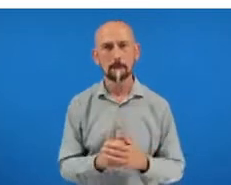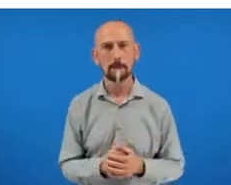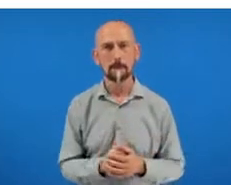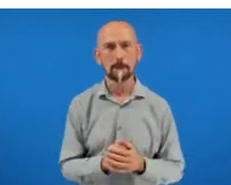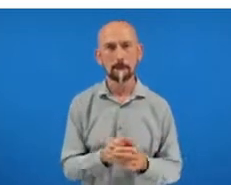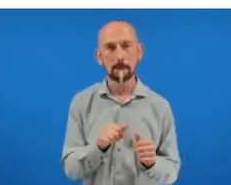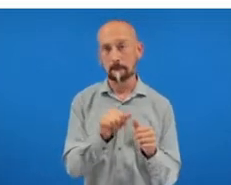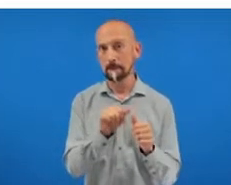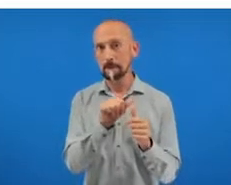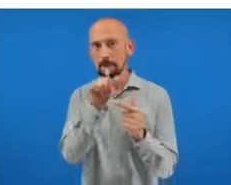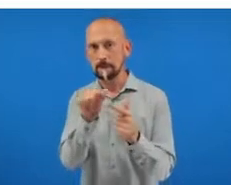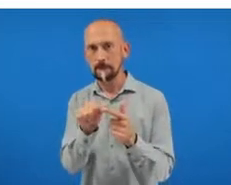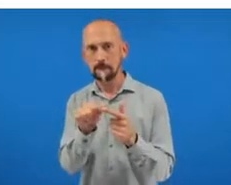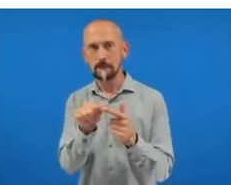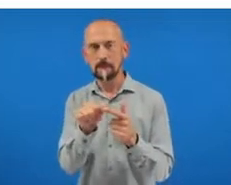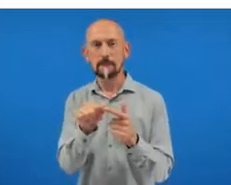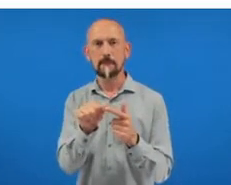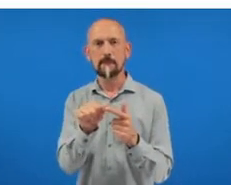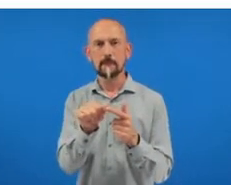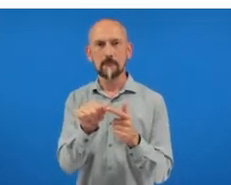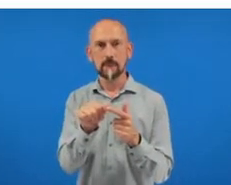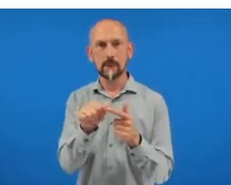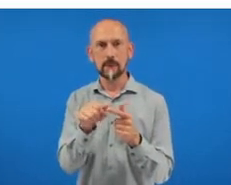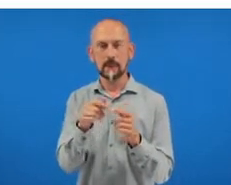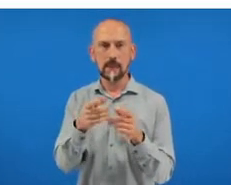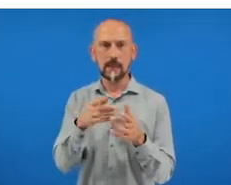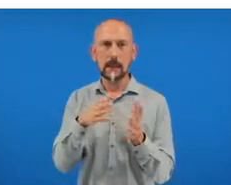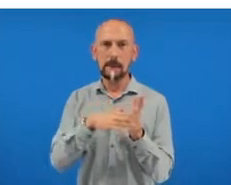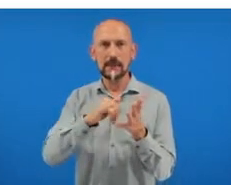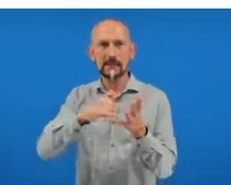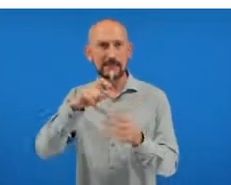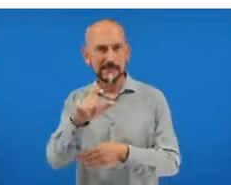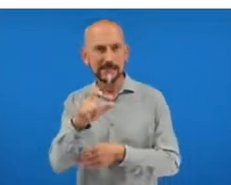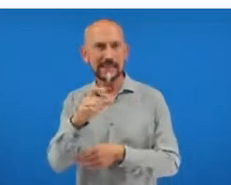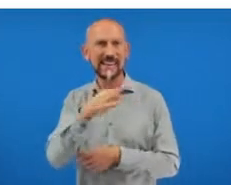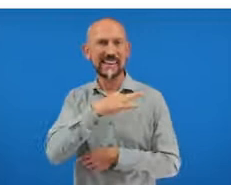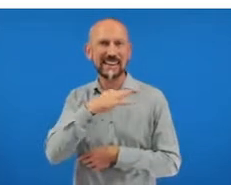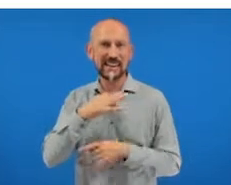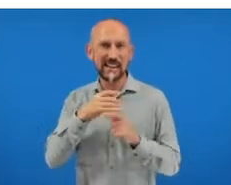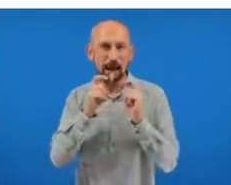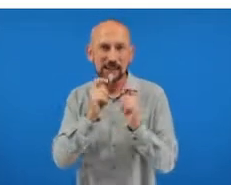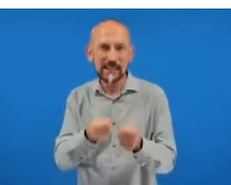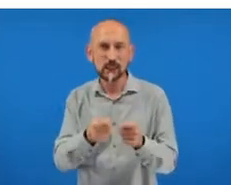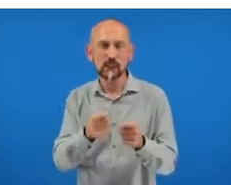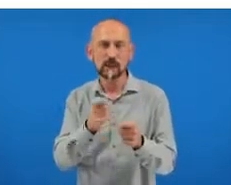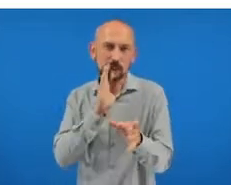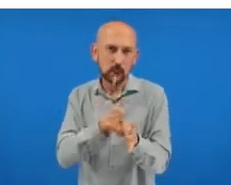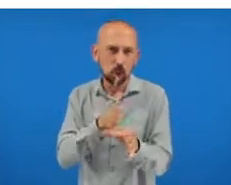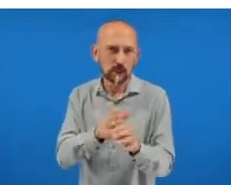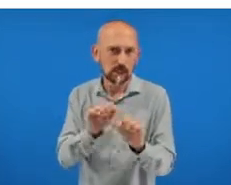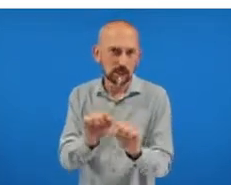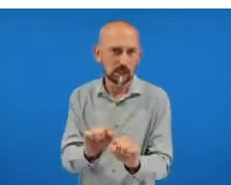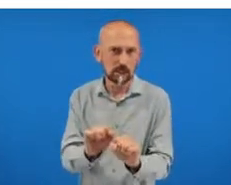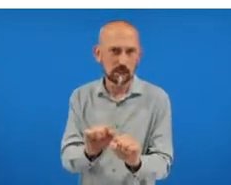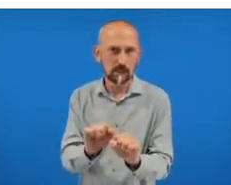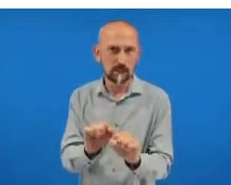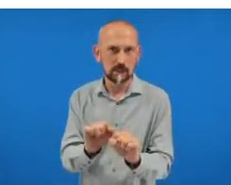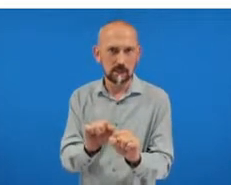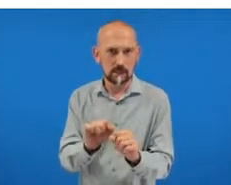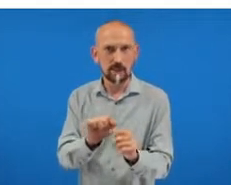then that led me to pursue a master's in clinical applications to psychology, as well